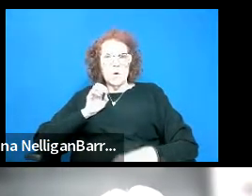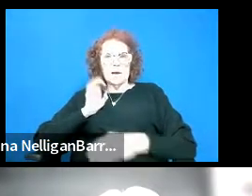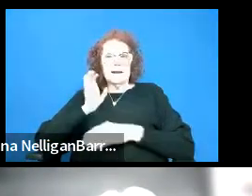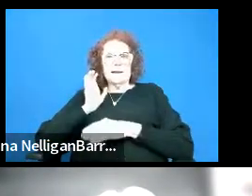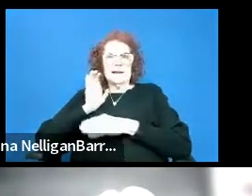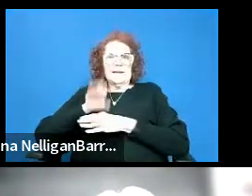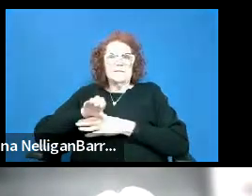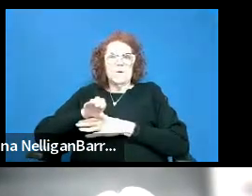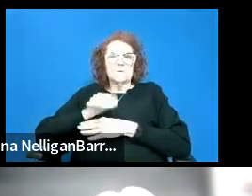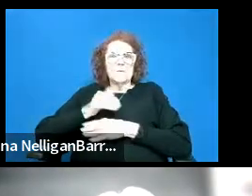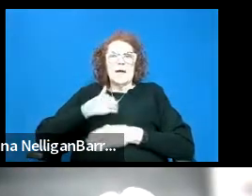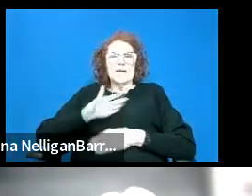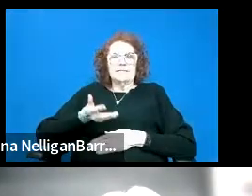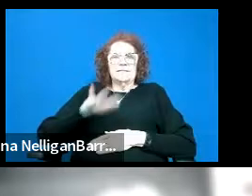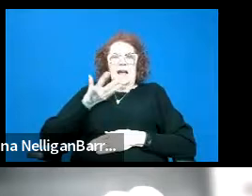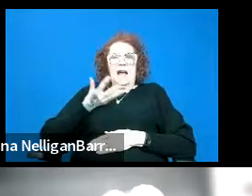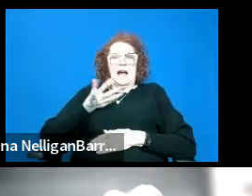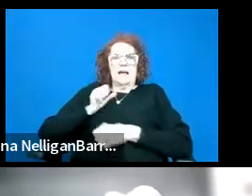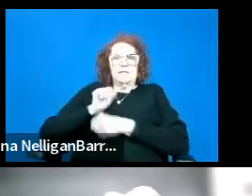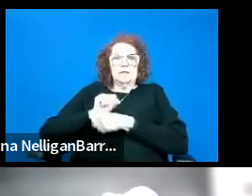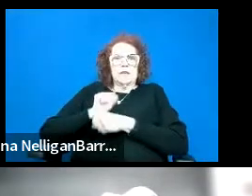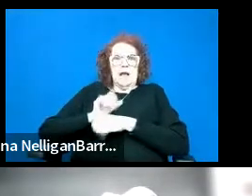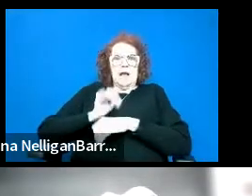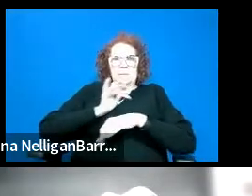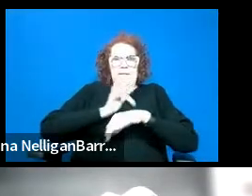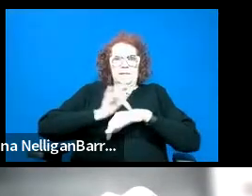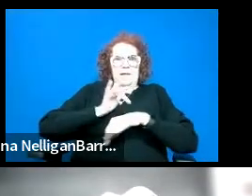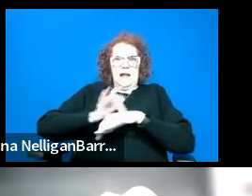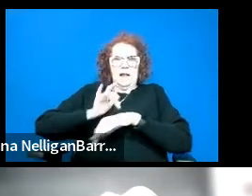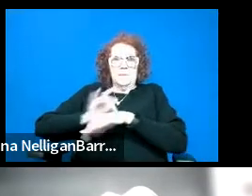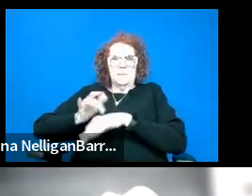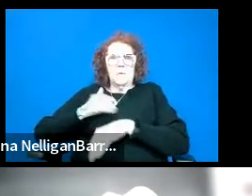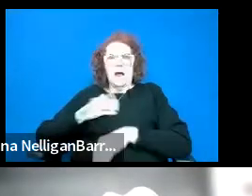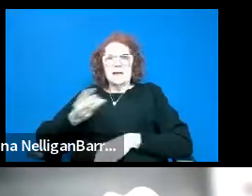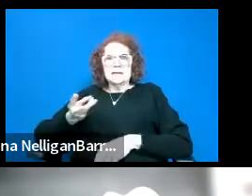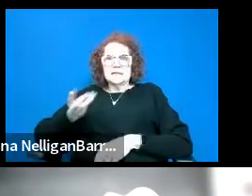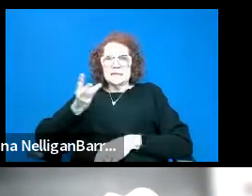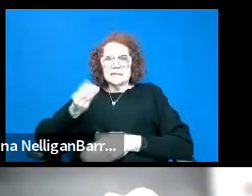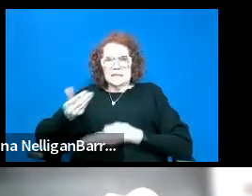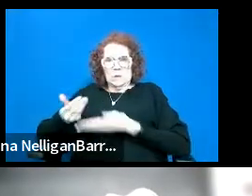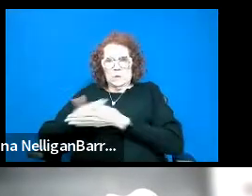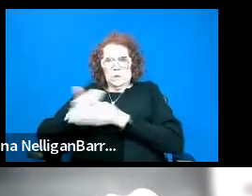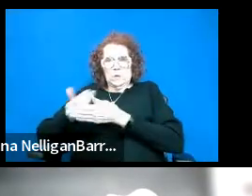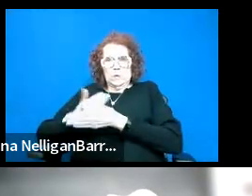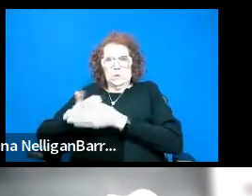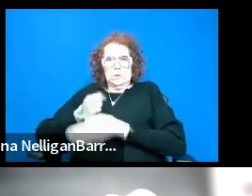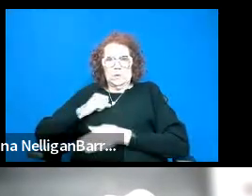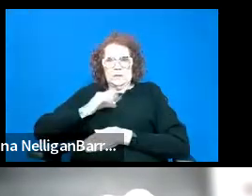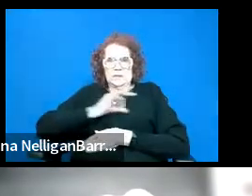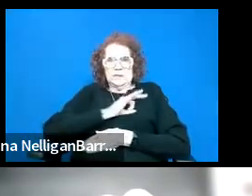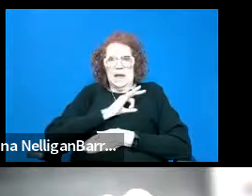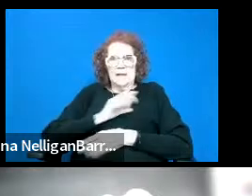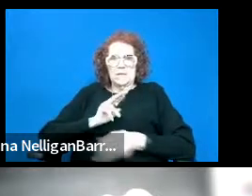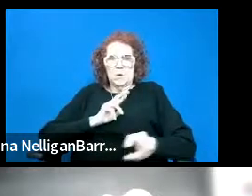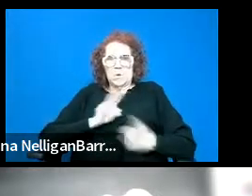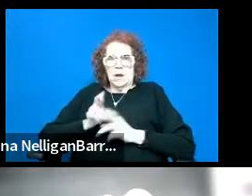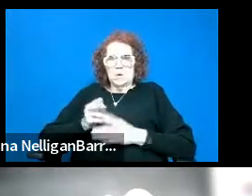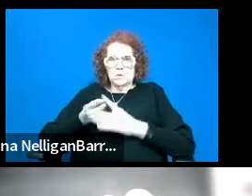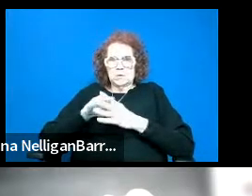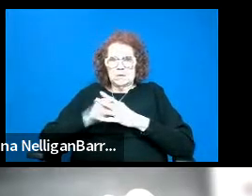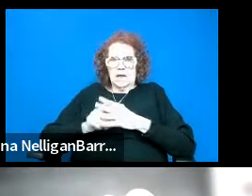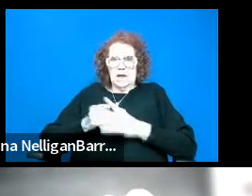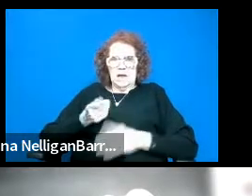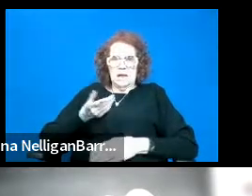and we have 6 new staff members that started with us in the last year and a half. So that's 11 staff members that